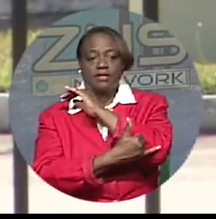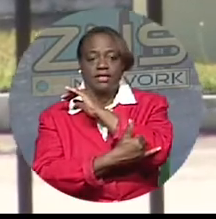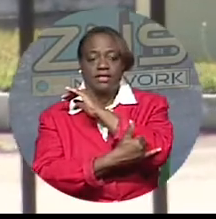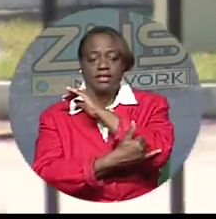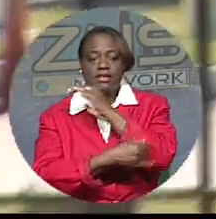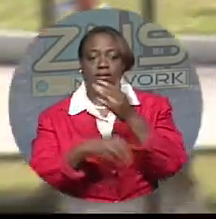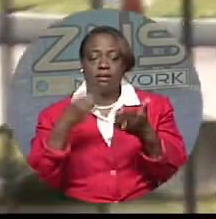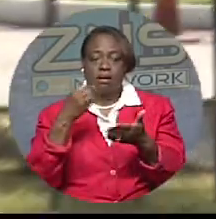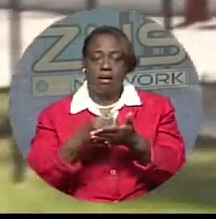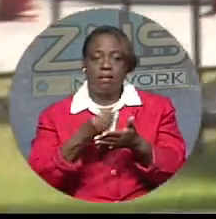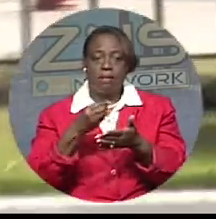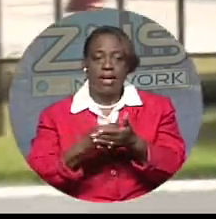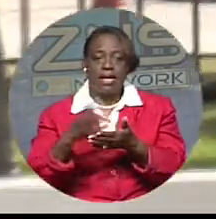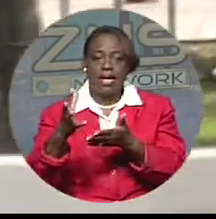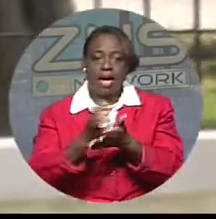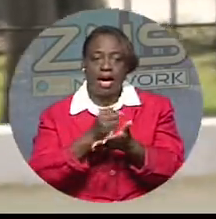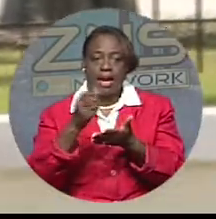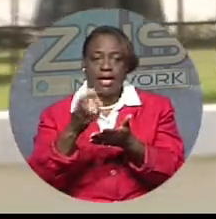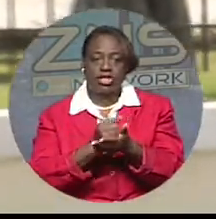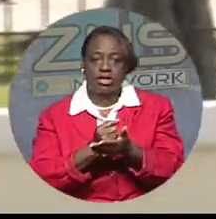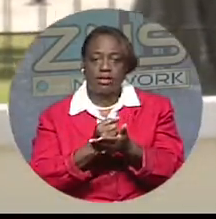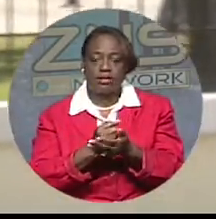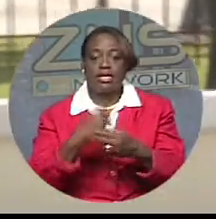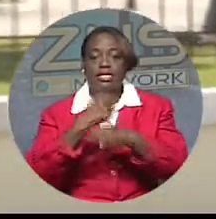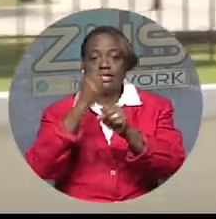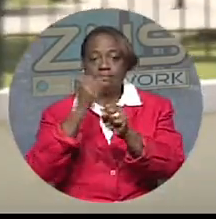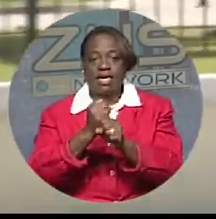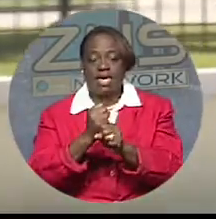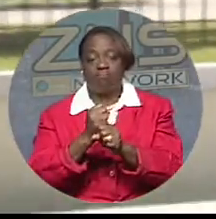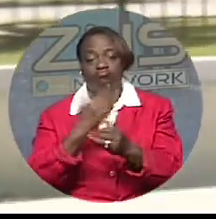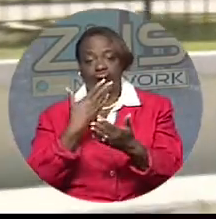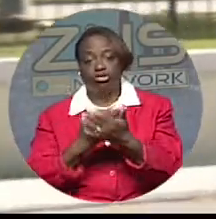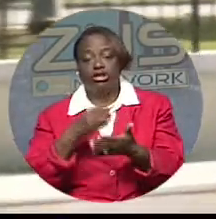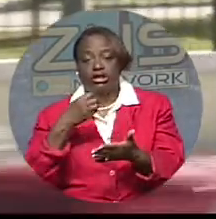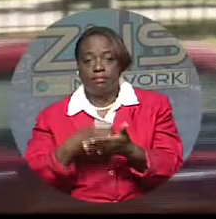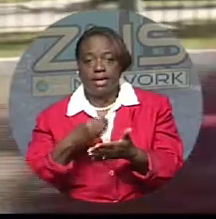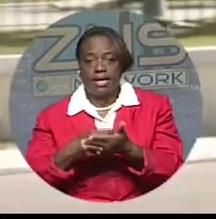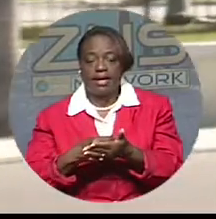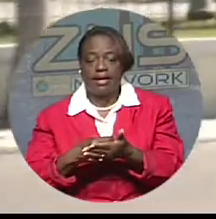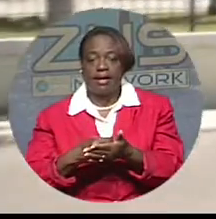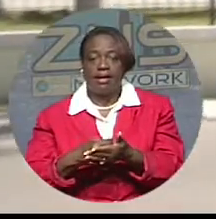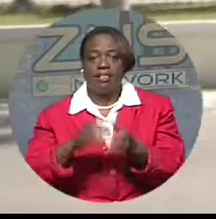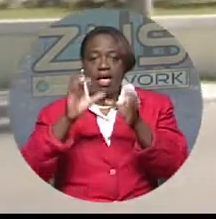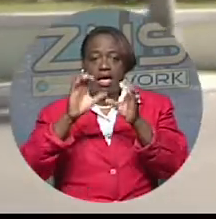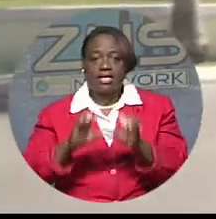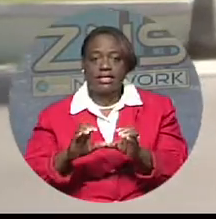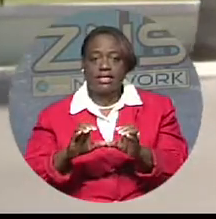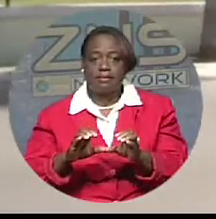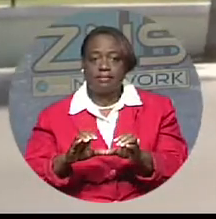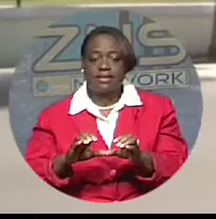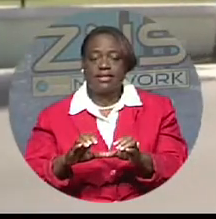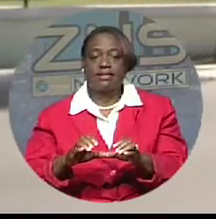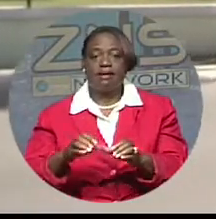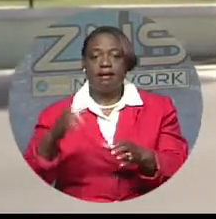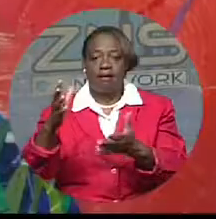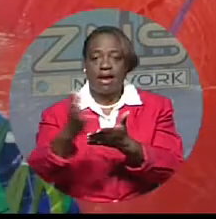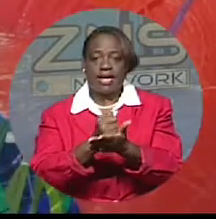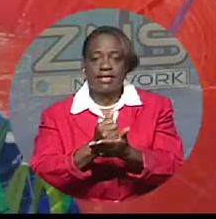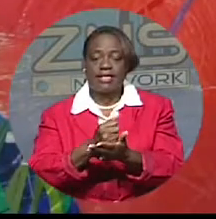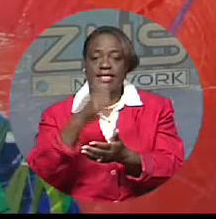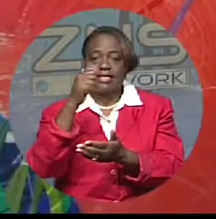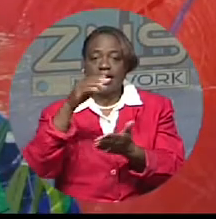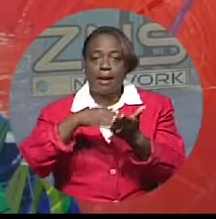making good strides, the Customs Department has already collected close to $10 million in revenue for the year. Based on its success so